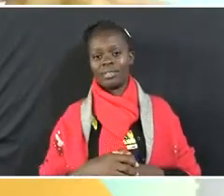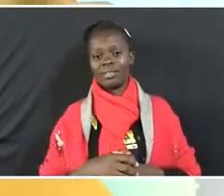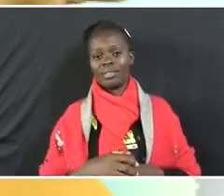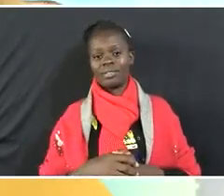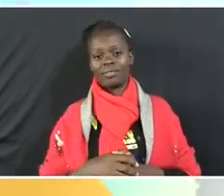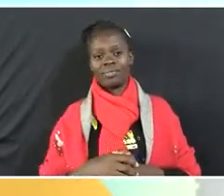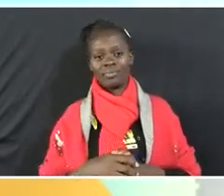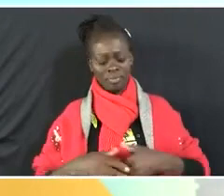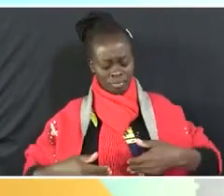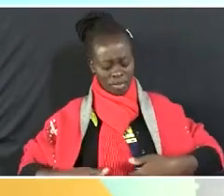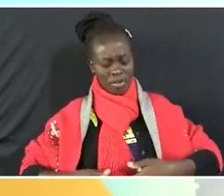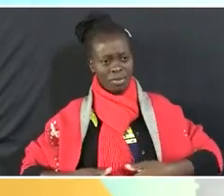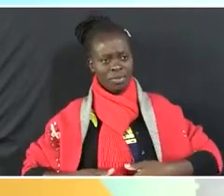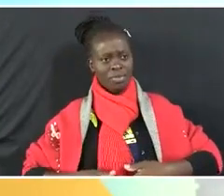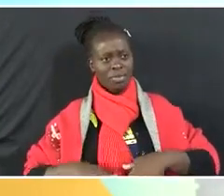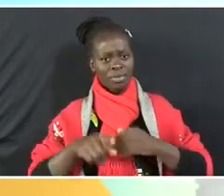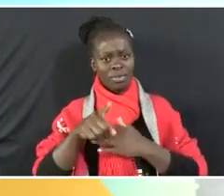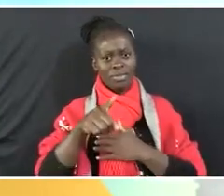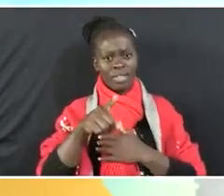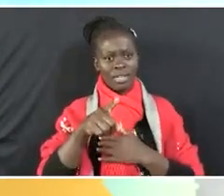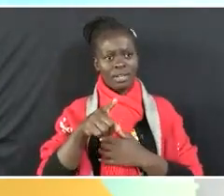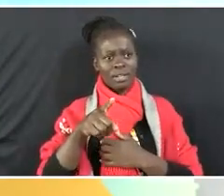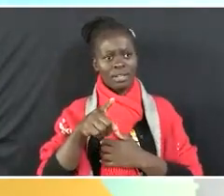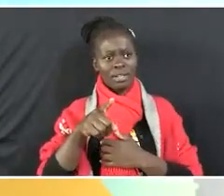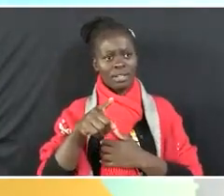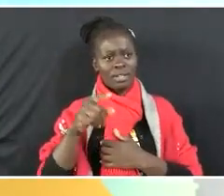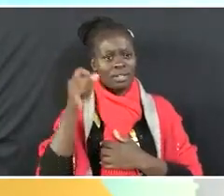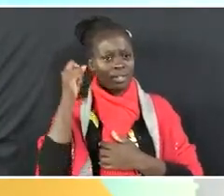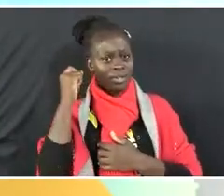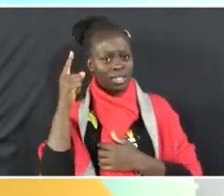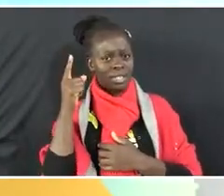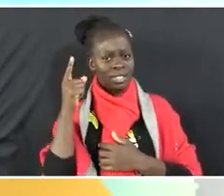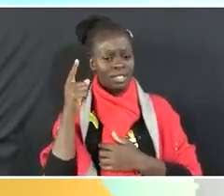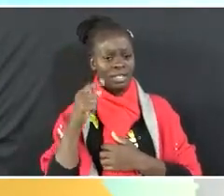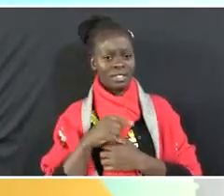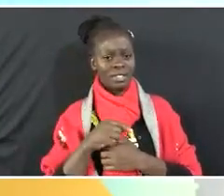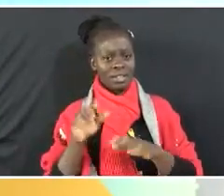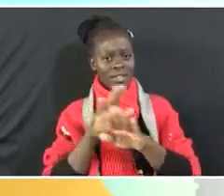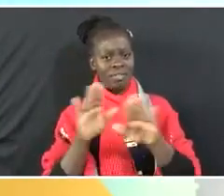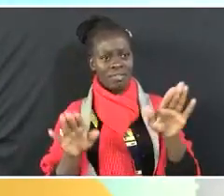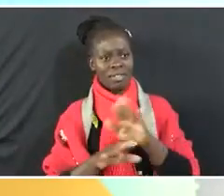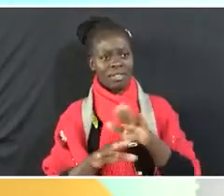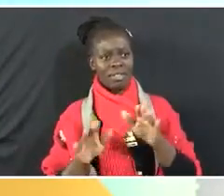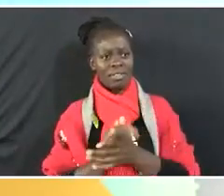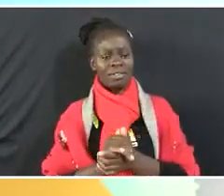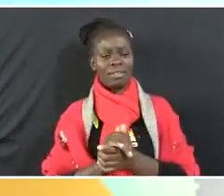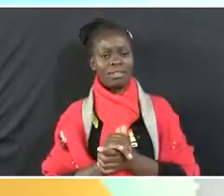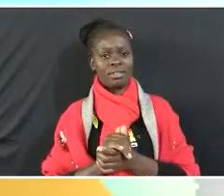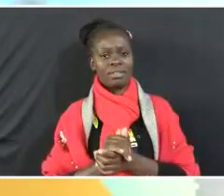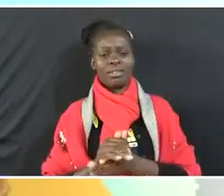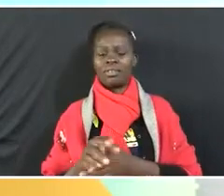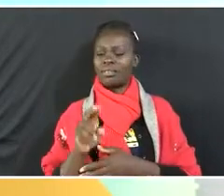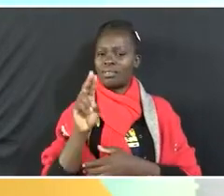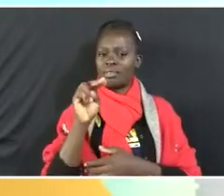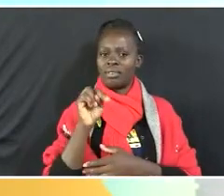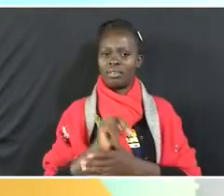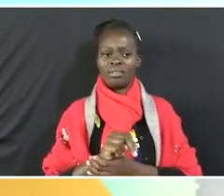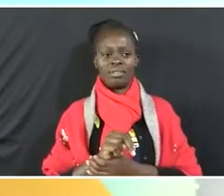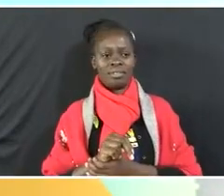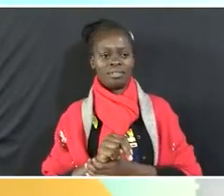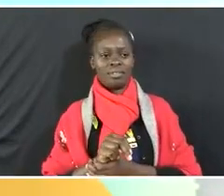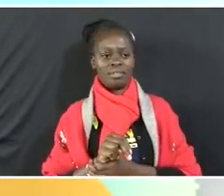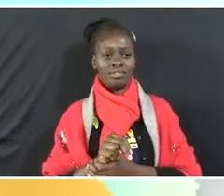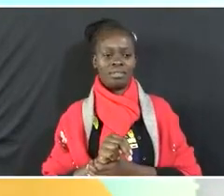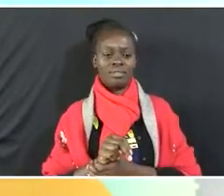And as young people, you think you've attained it. We are asking you, hey, please tone it down. Ah, no, you don't tell me